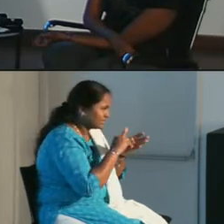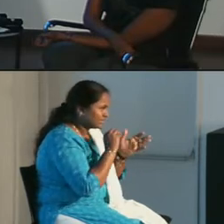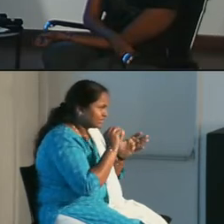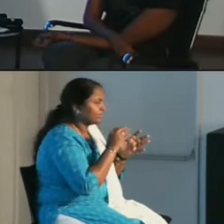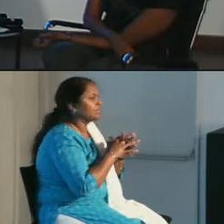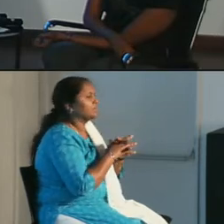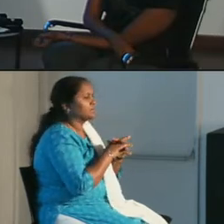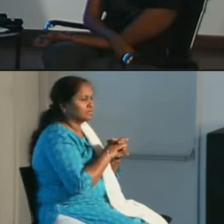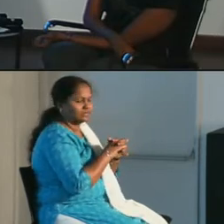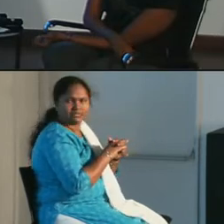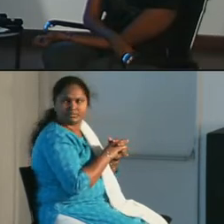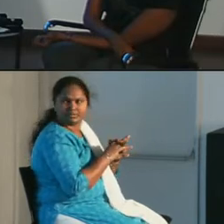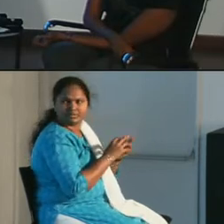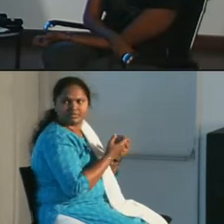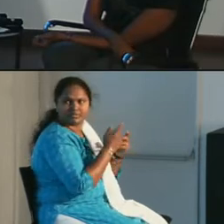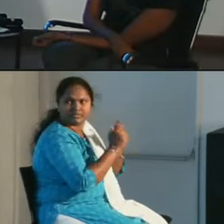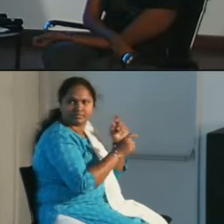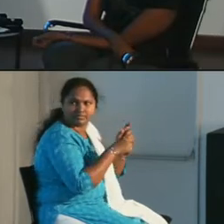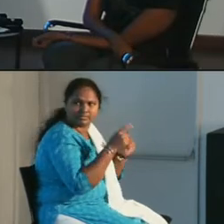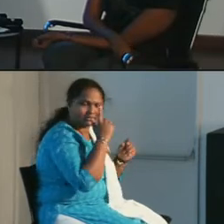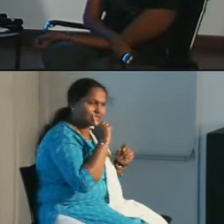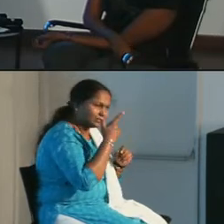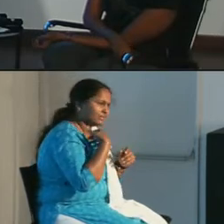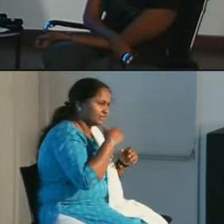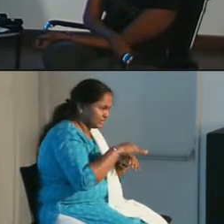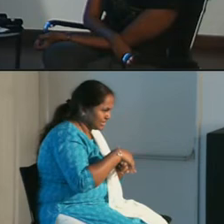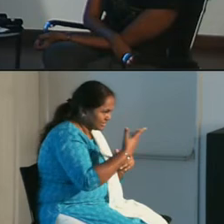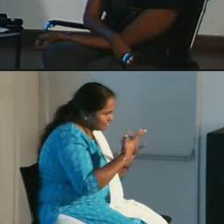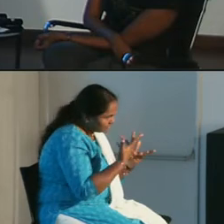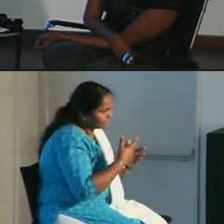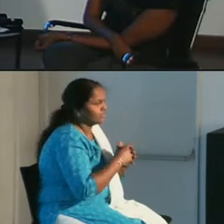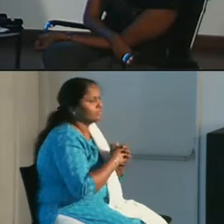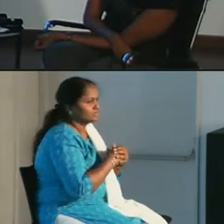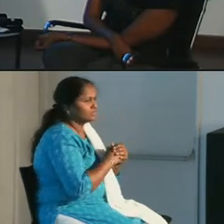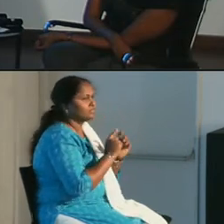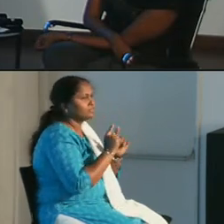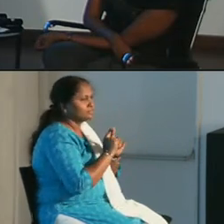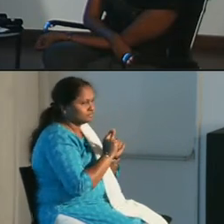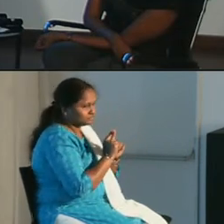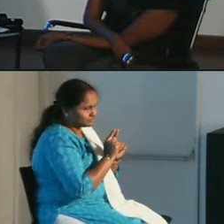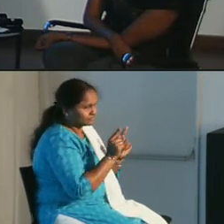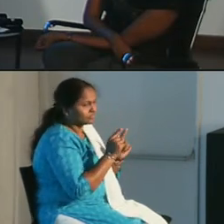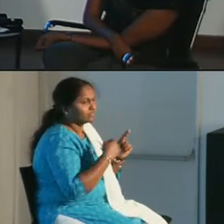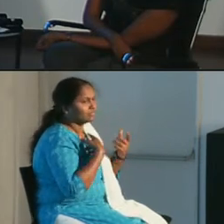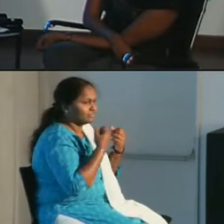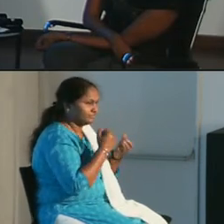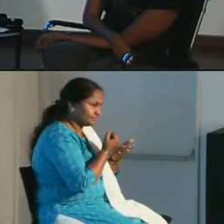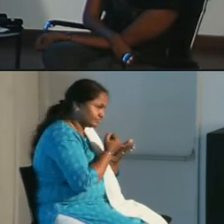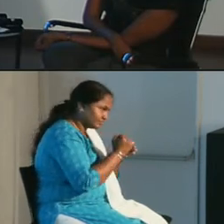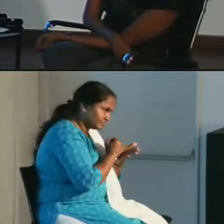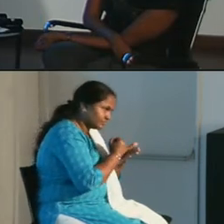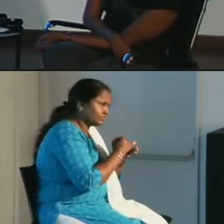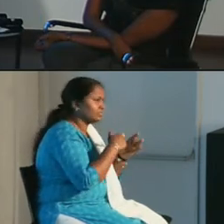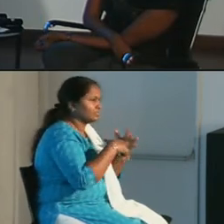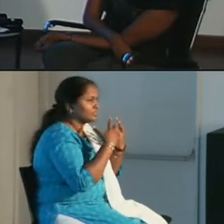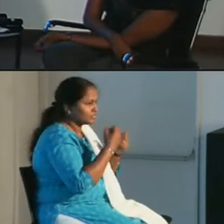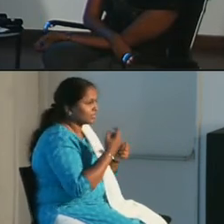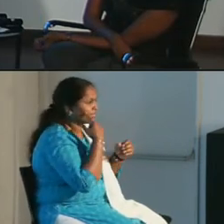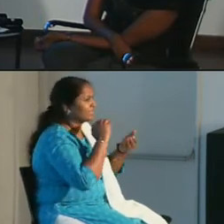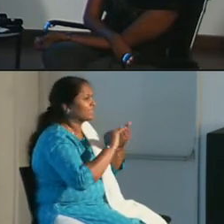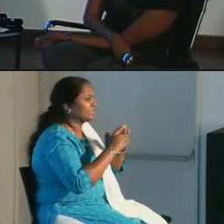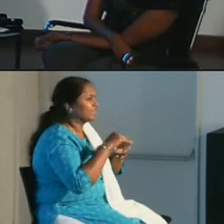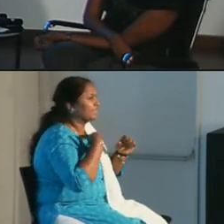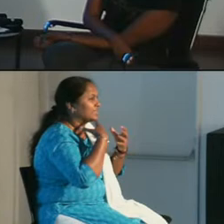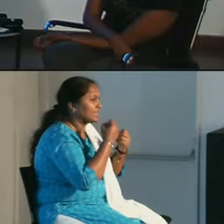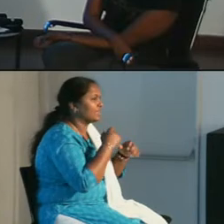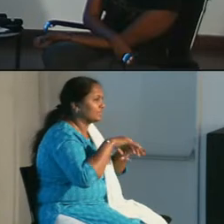So, you know, maybe we can revisit it later or even after this. But as a practice, it's been a community of what